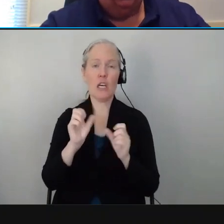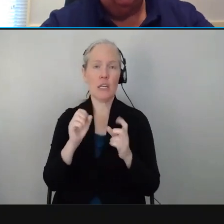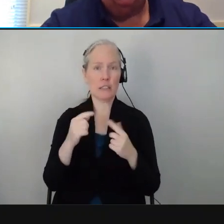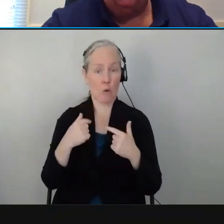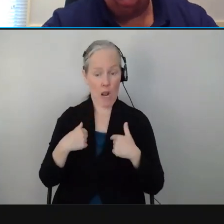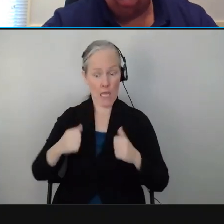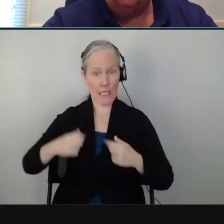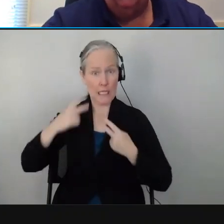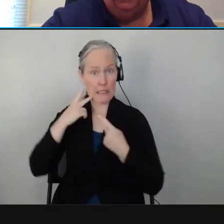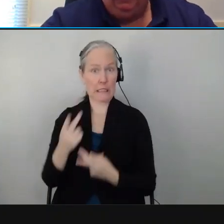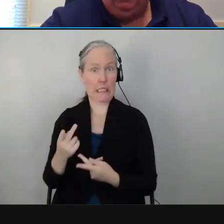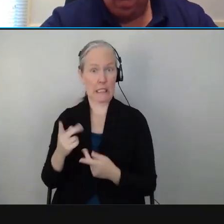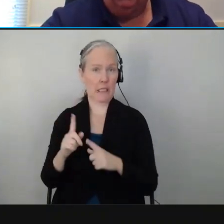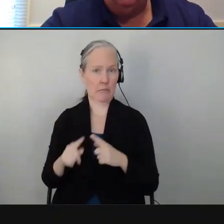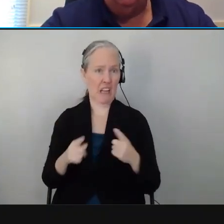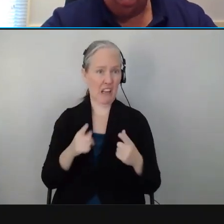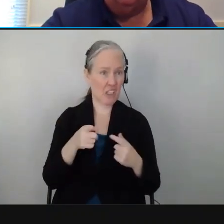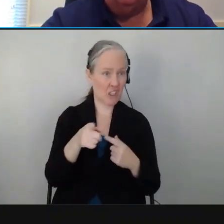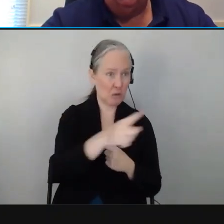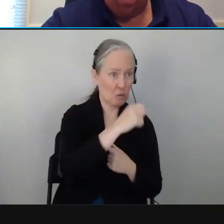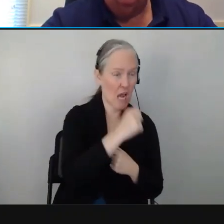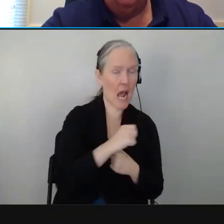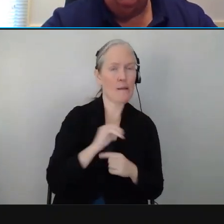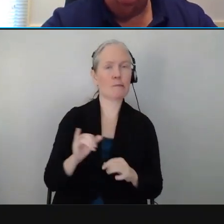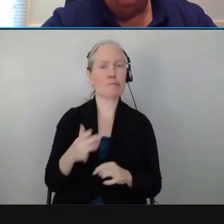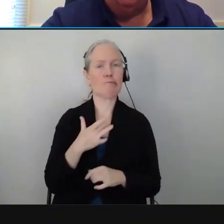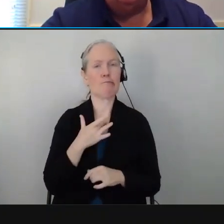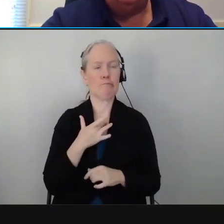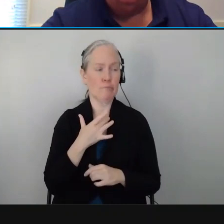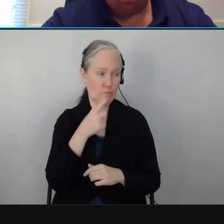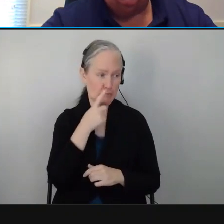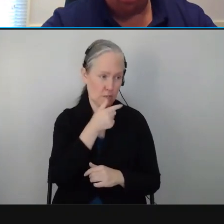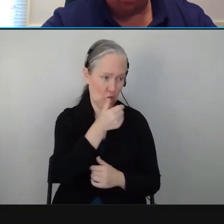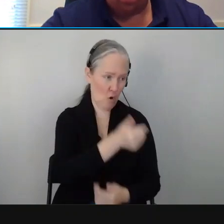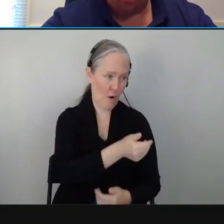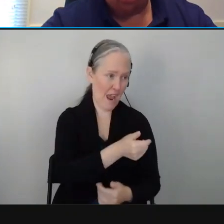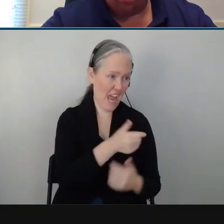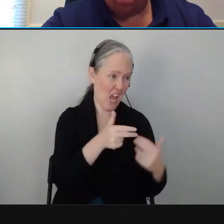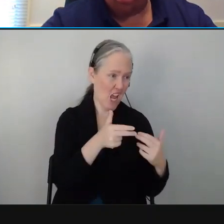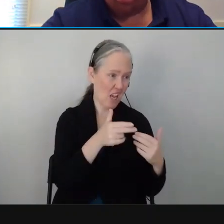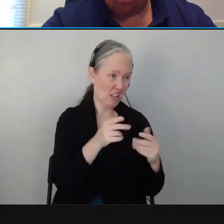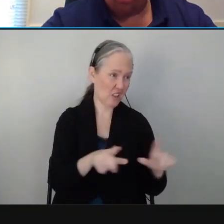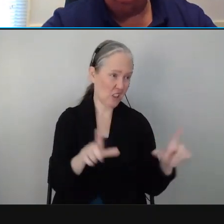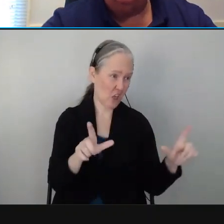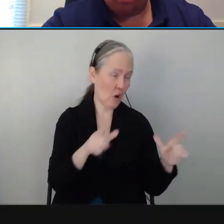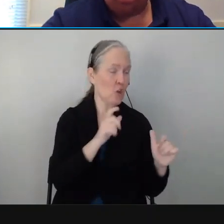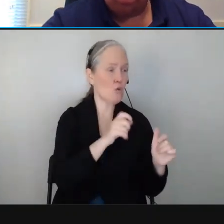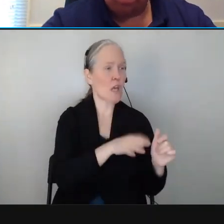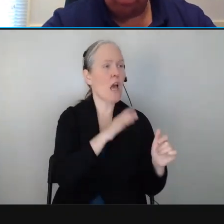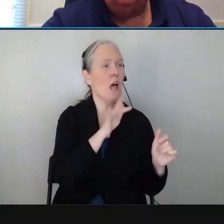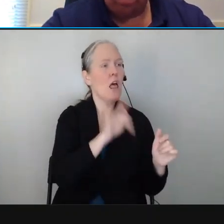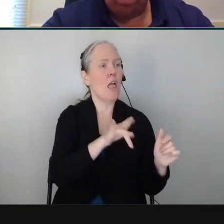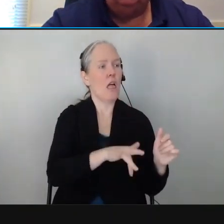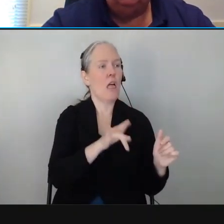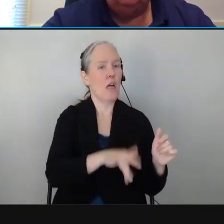WebEx presentation, but why don't you go ahead and share them and advance to the slide that says the Rosetta Stone.